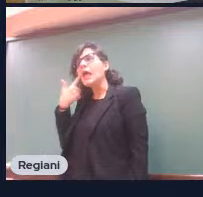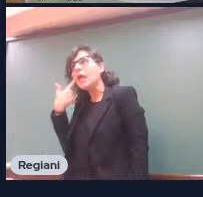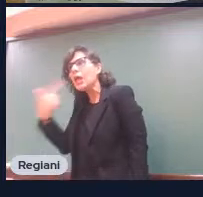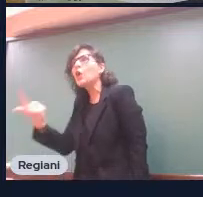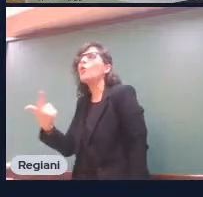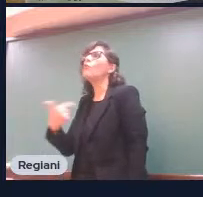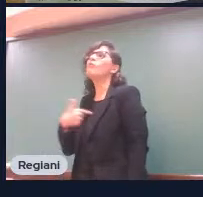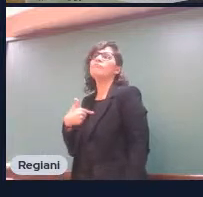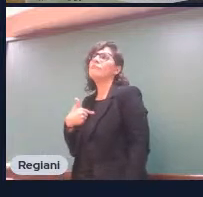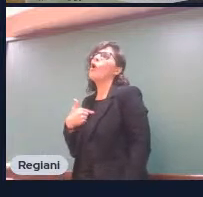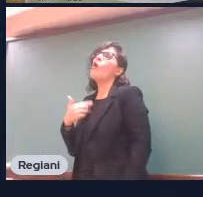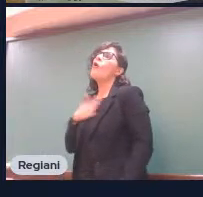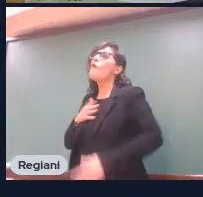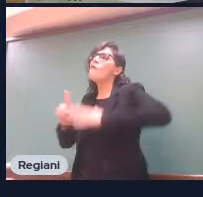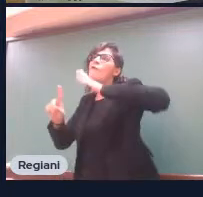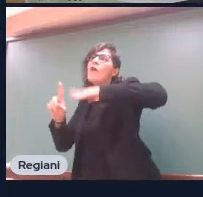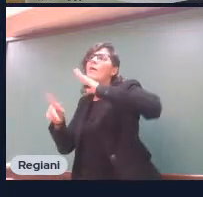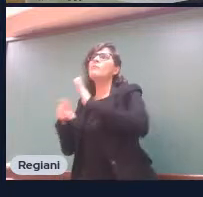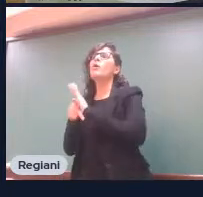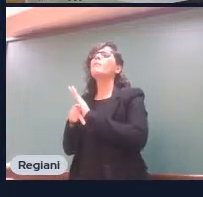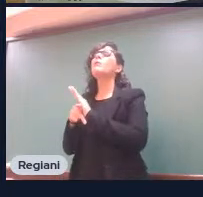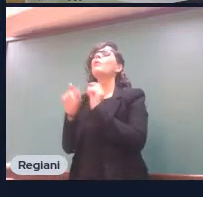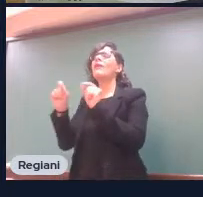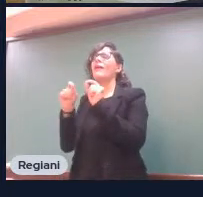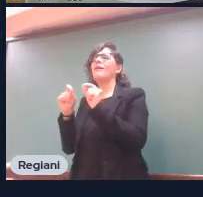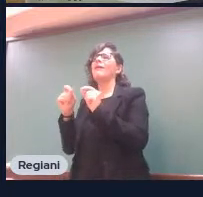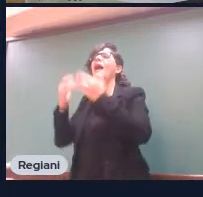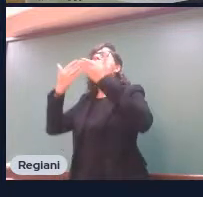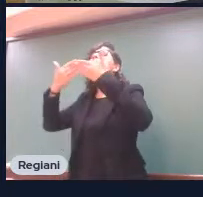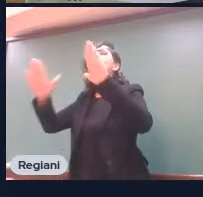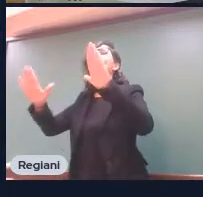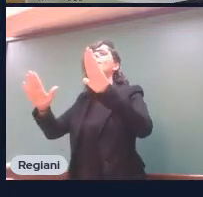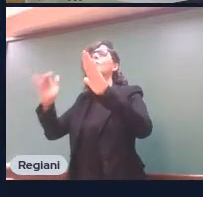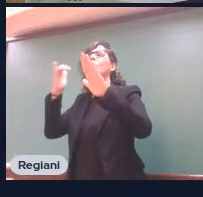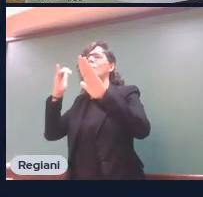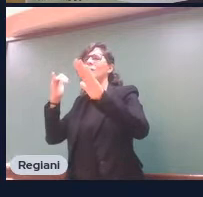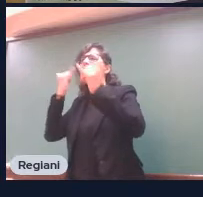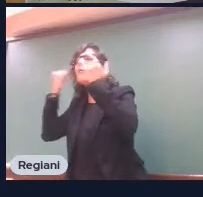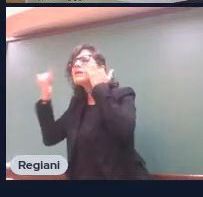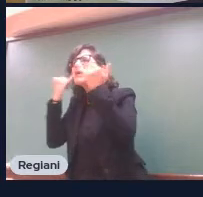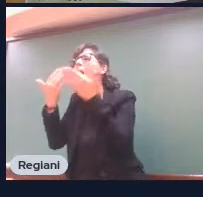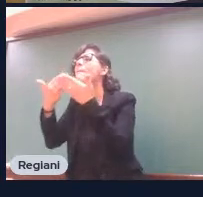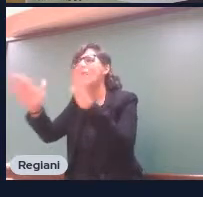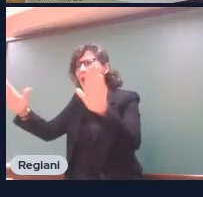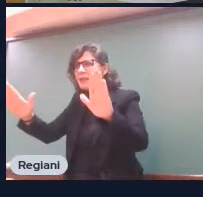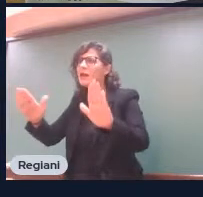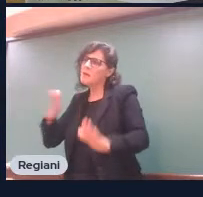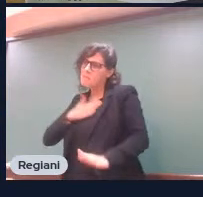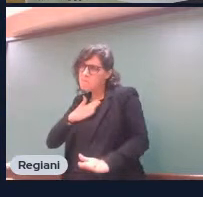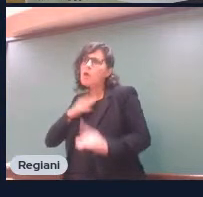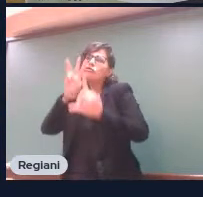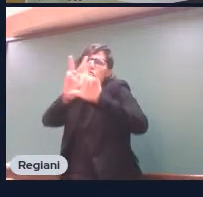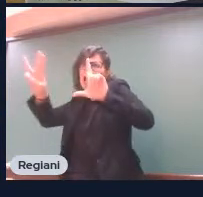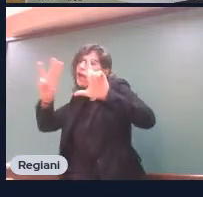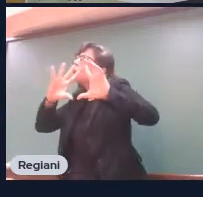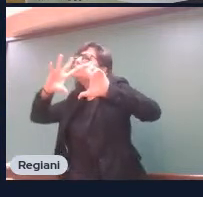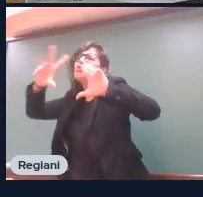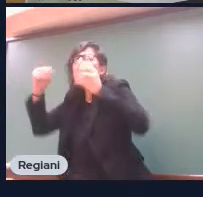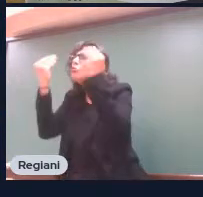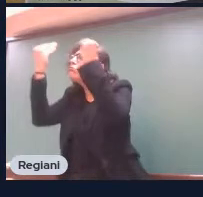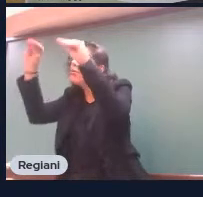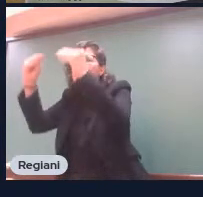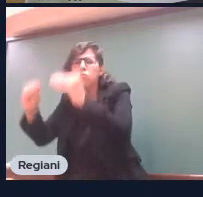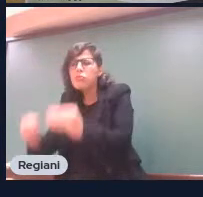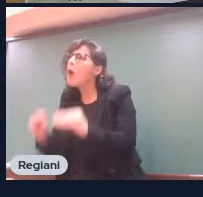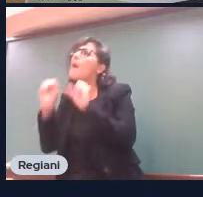just added to my website. You can go on my website and find everything I have published.